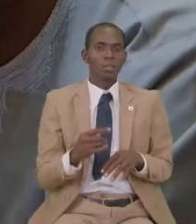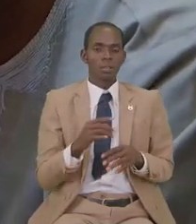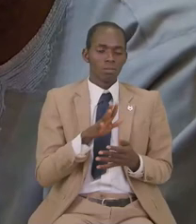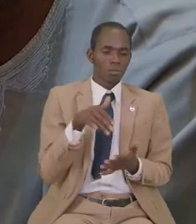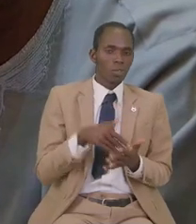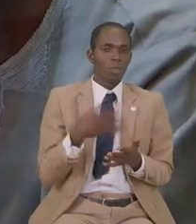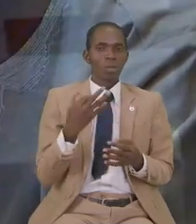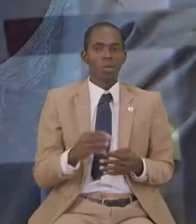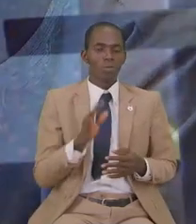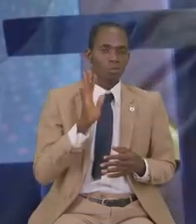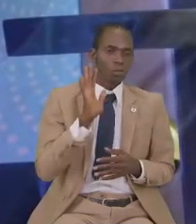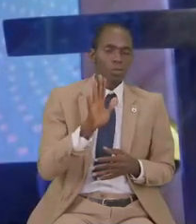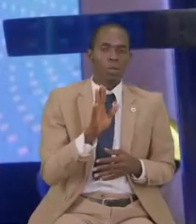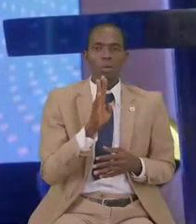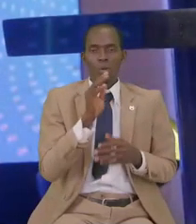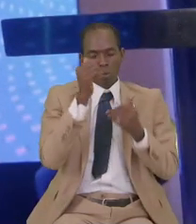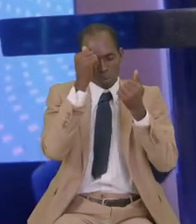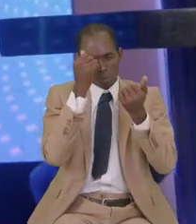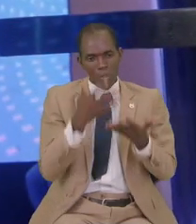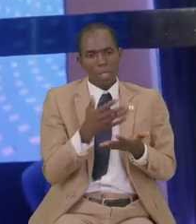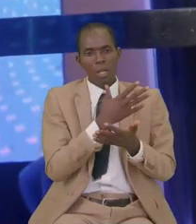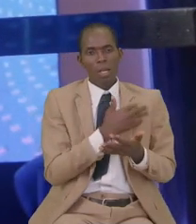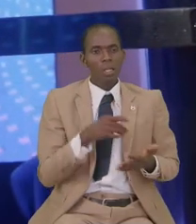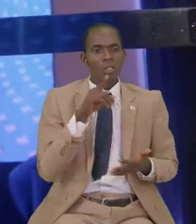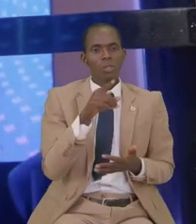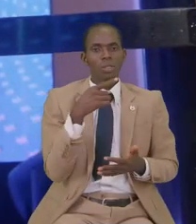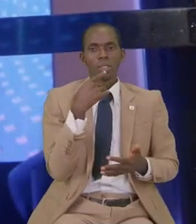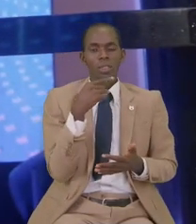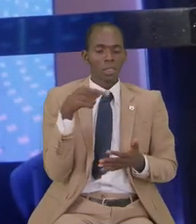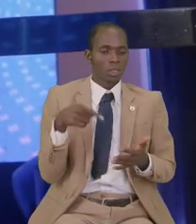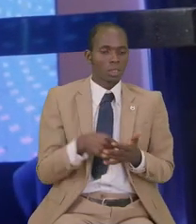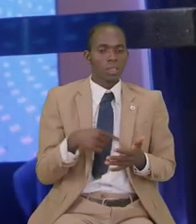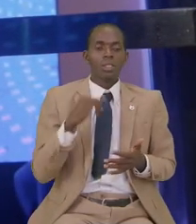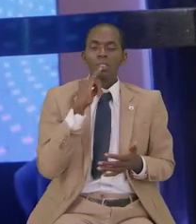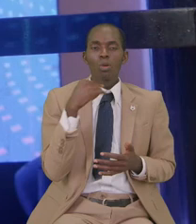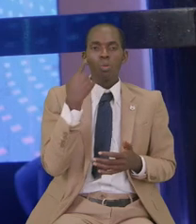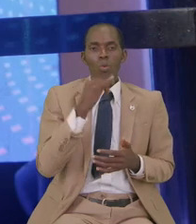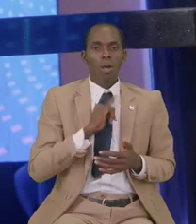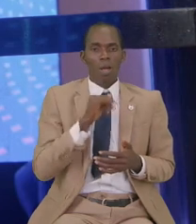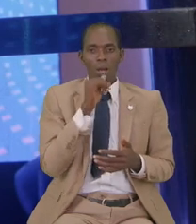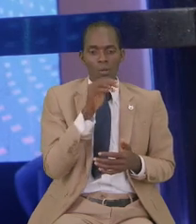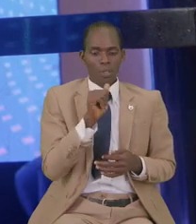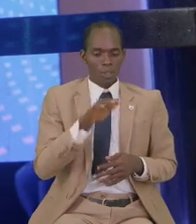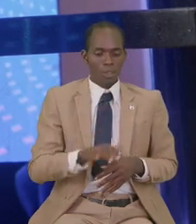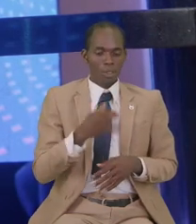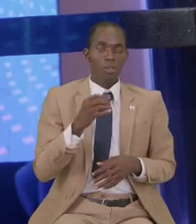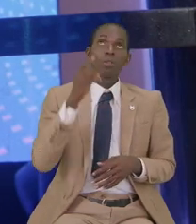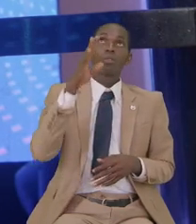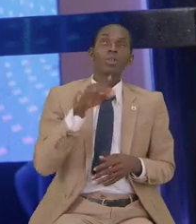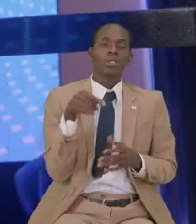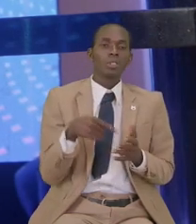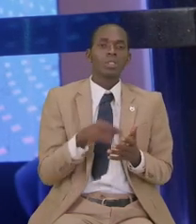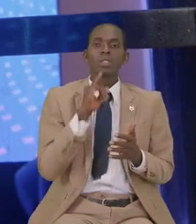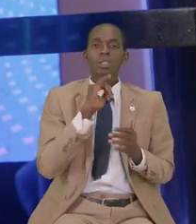your being. And you say, this is who I am, a child of God. This is how I will